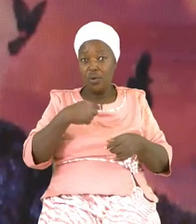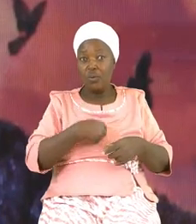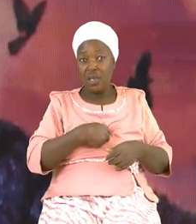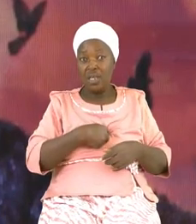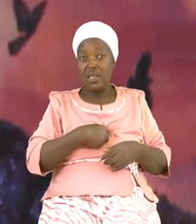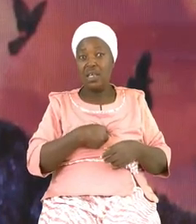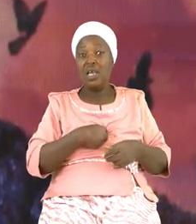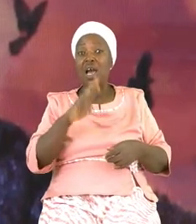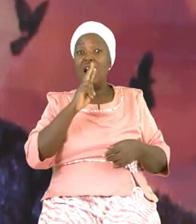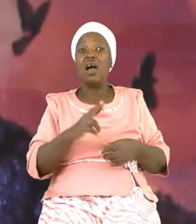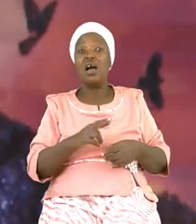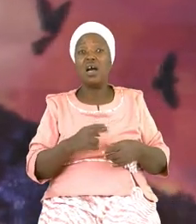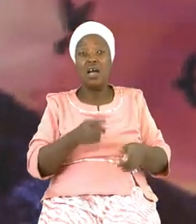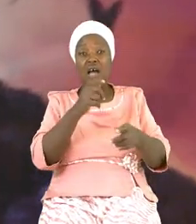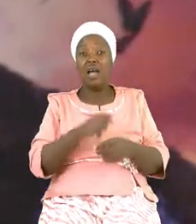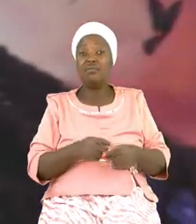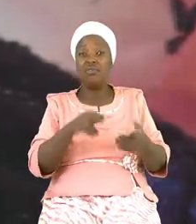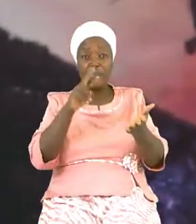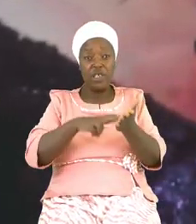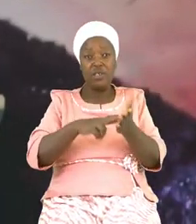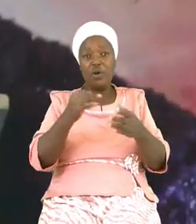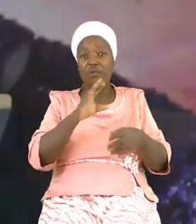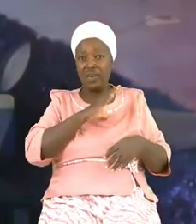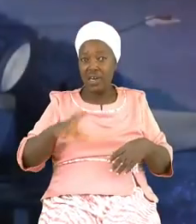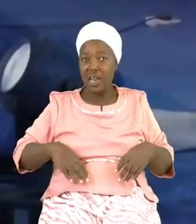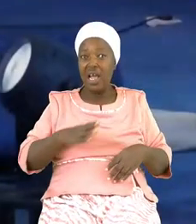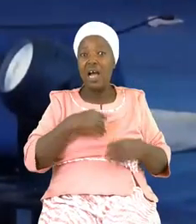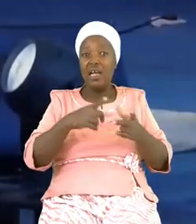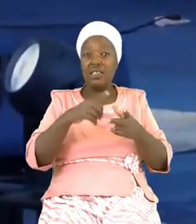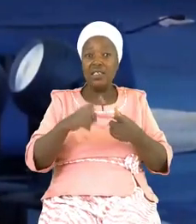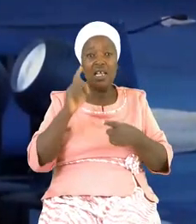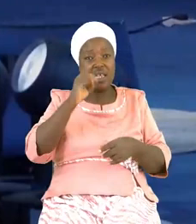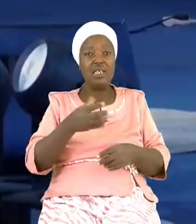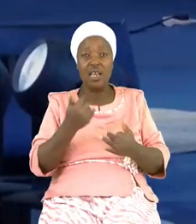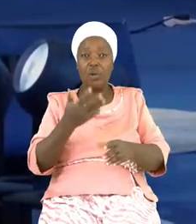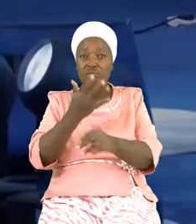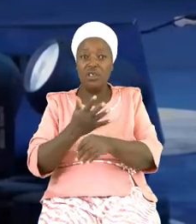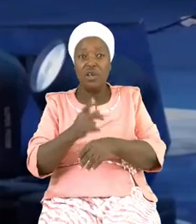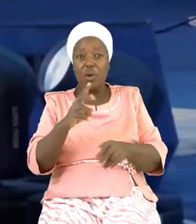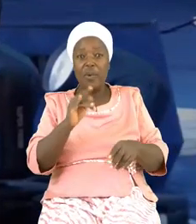ambassadors for Christ, as though God did beseech you by us,